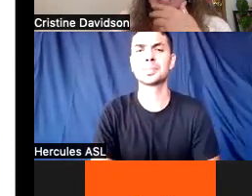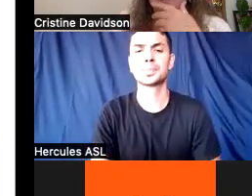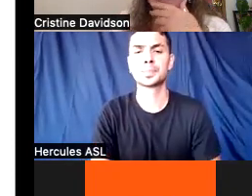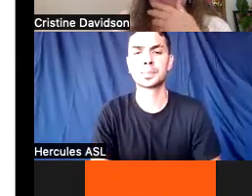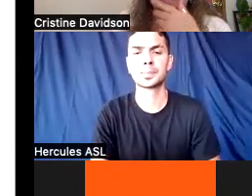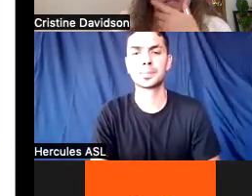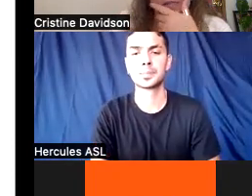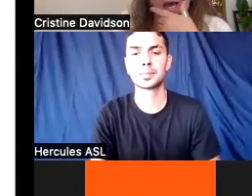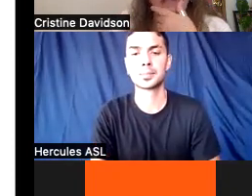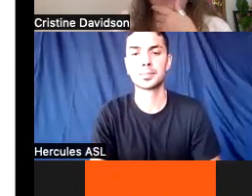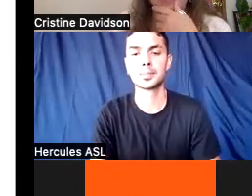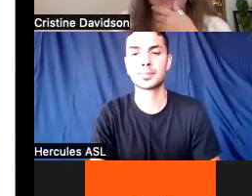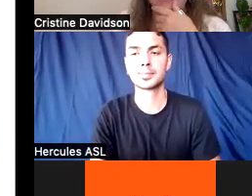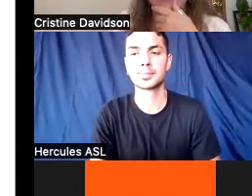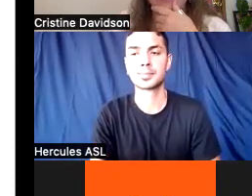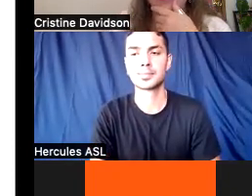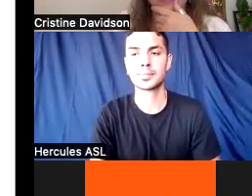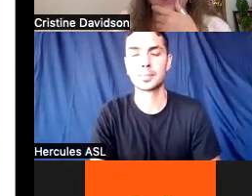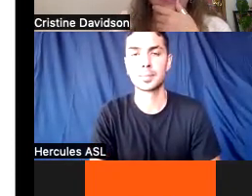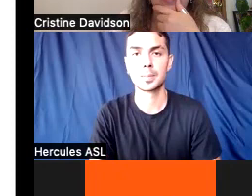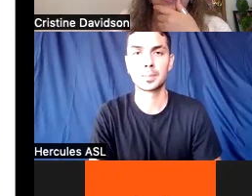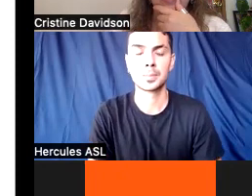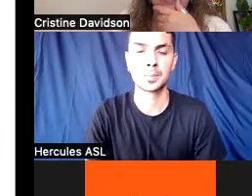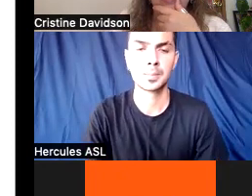How does it happen in the lives of